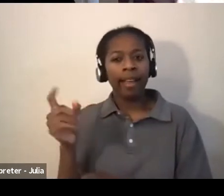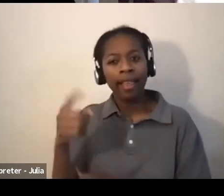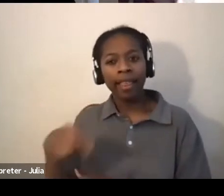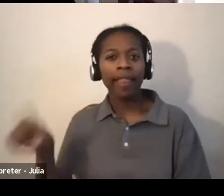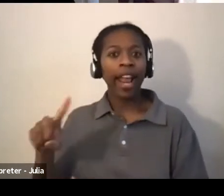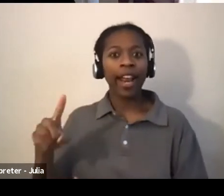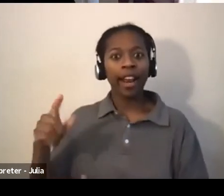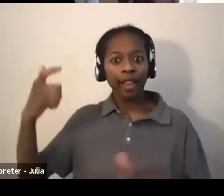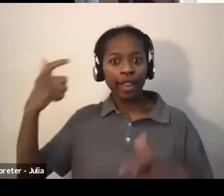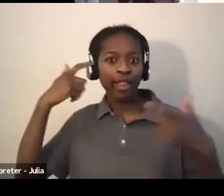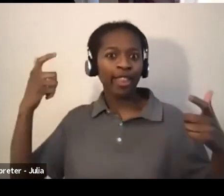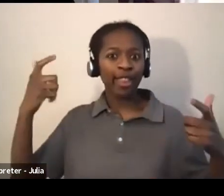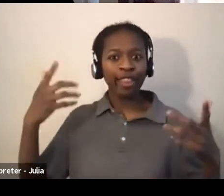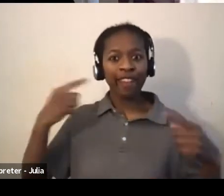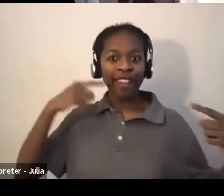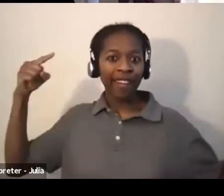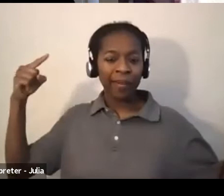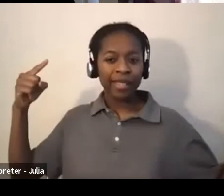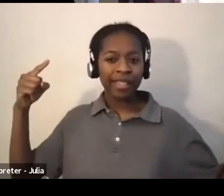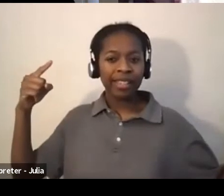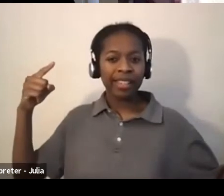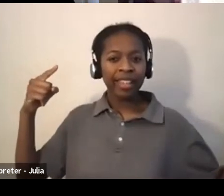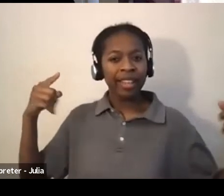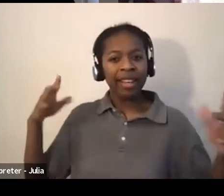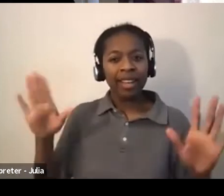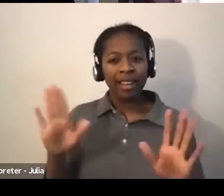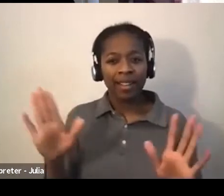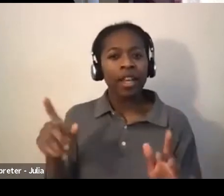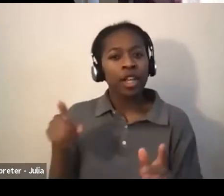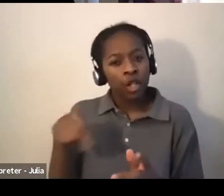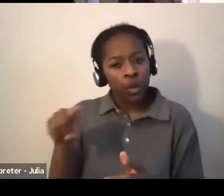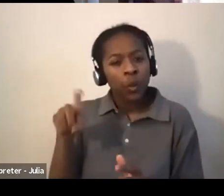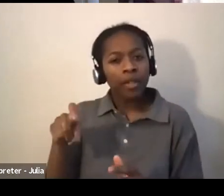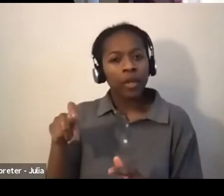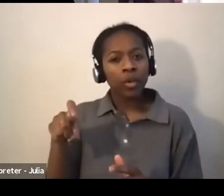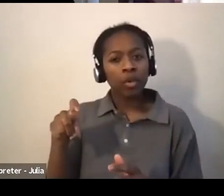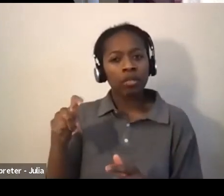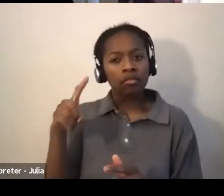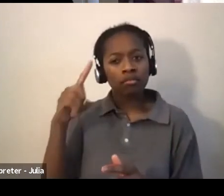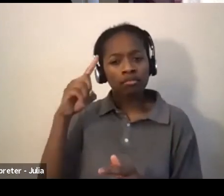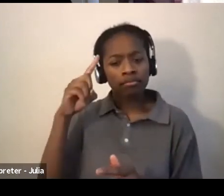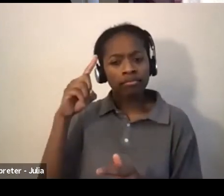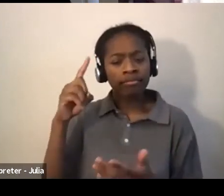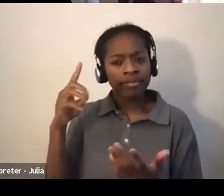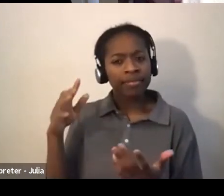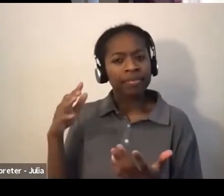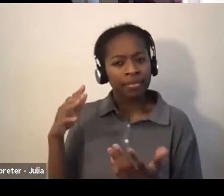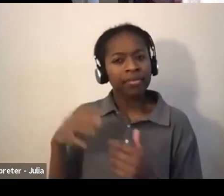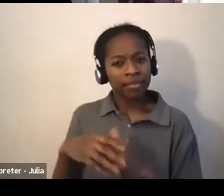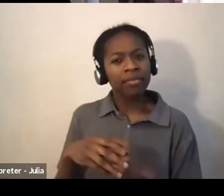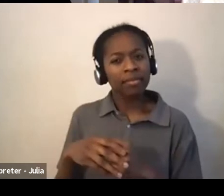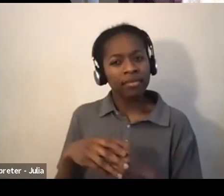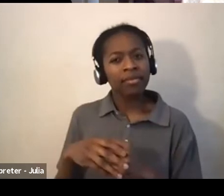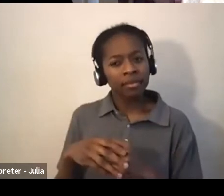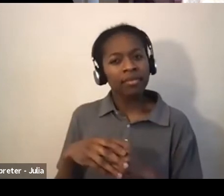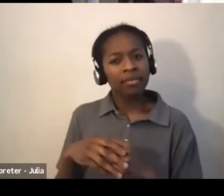reach. And I think you just have to be headstrong, and you have to have your everything on, you know, on top of